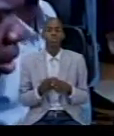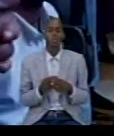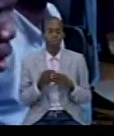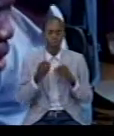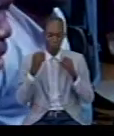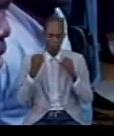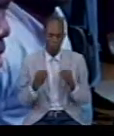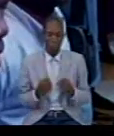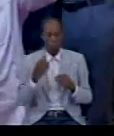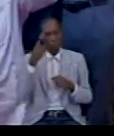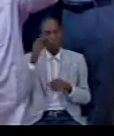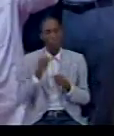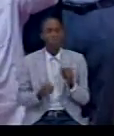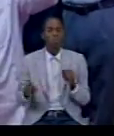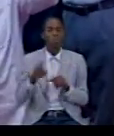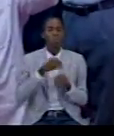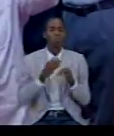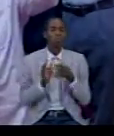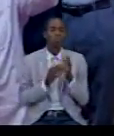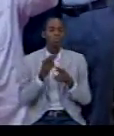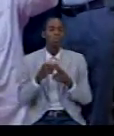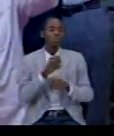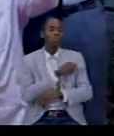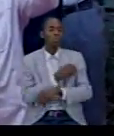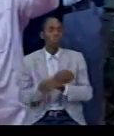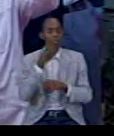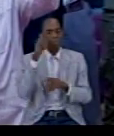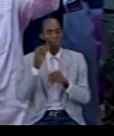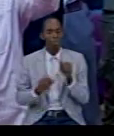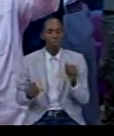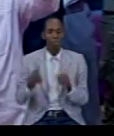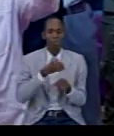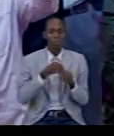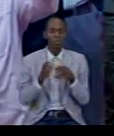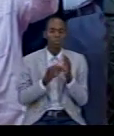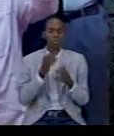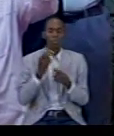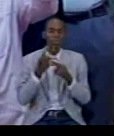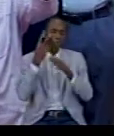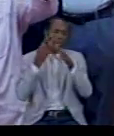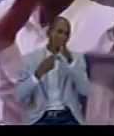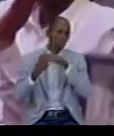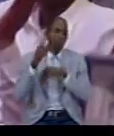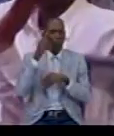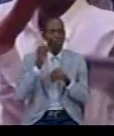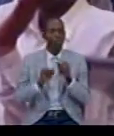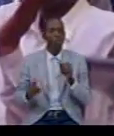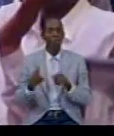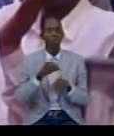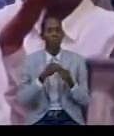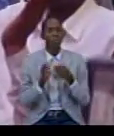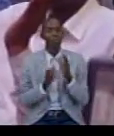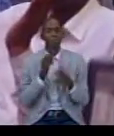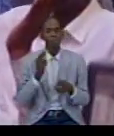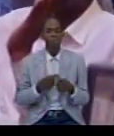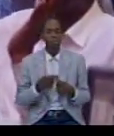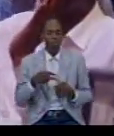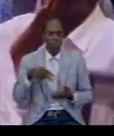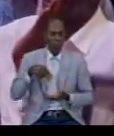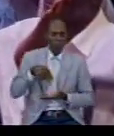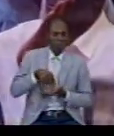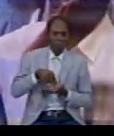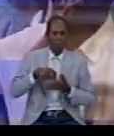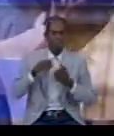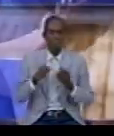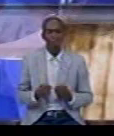Power for everyone. Strength for everyone. Vision for everyone. Stability of life